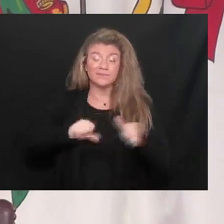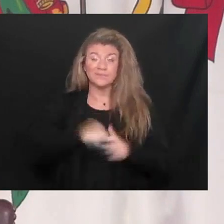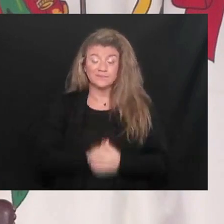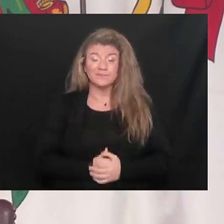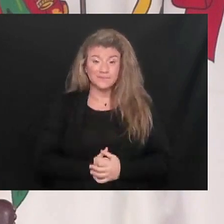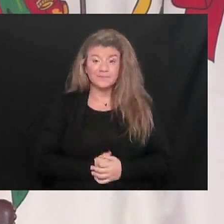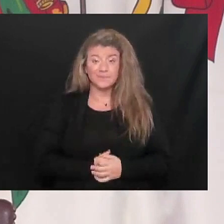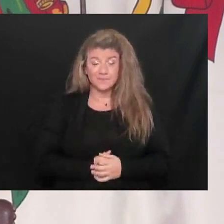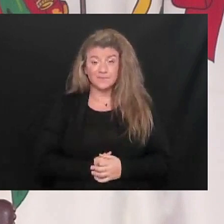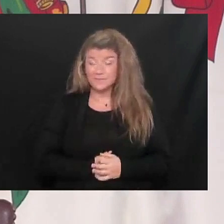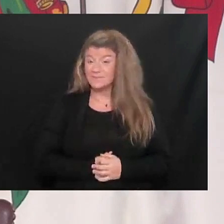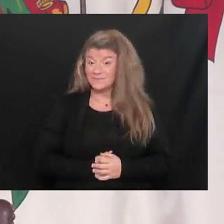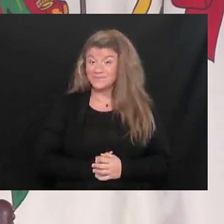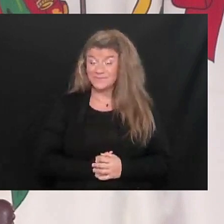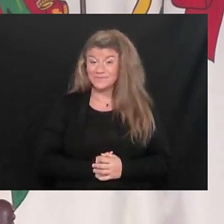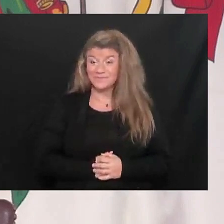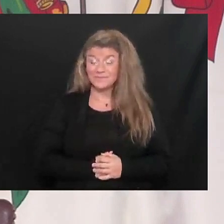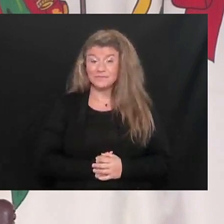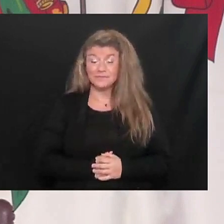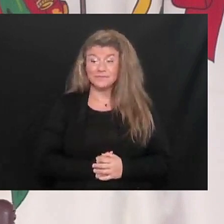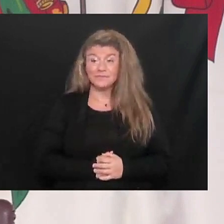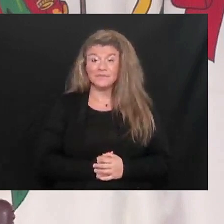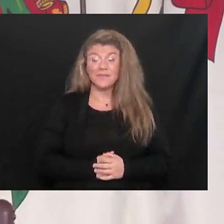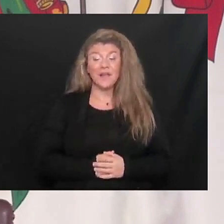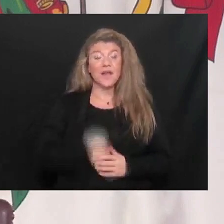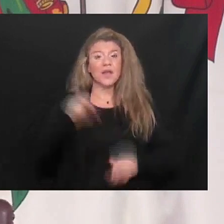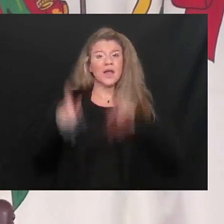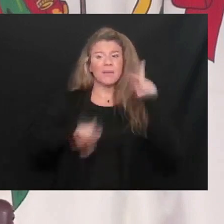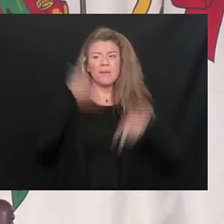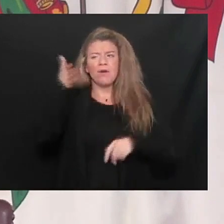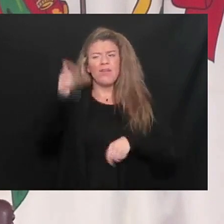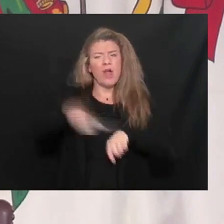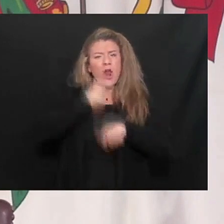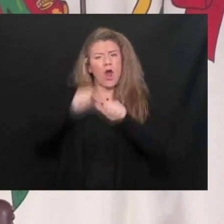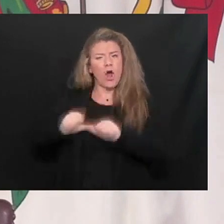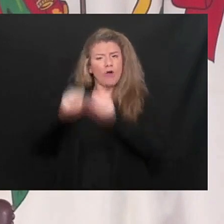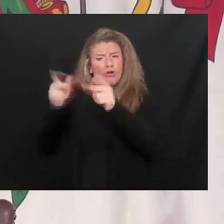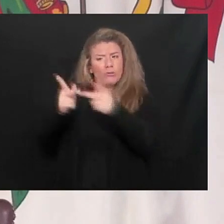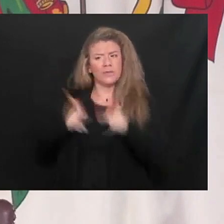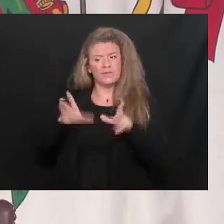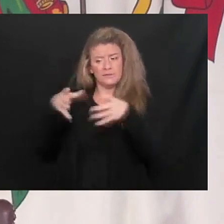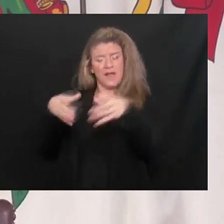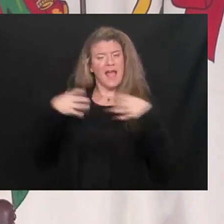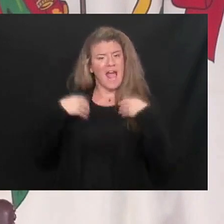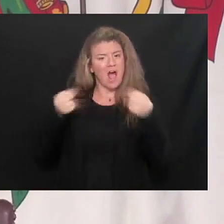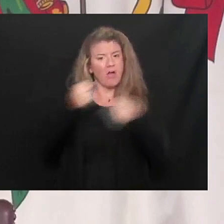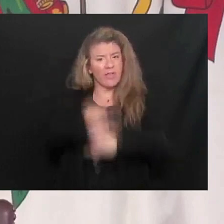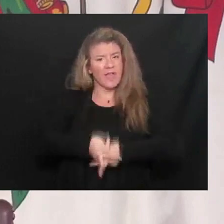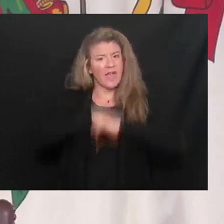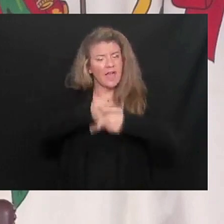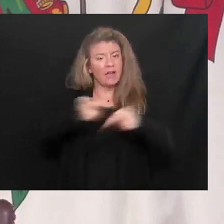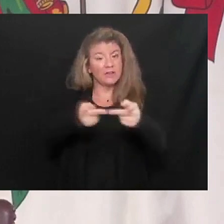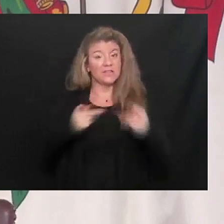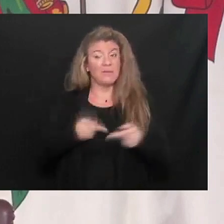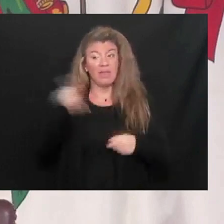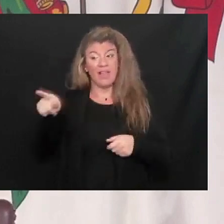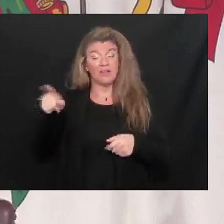know, West Virginians in long-term care facilities and healthcare settings were